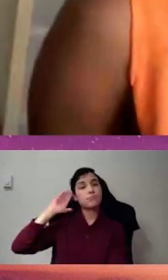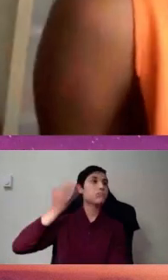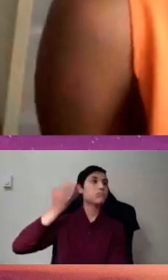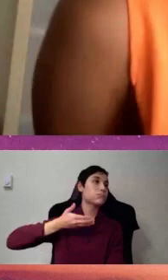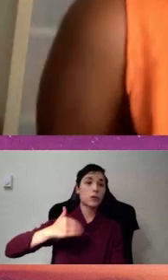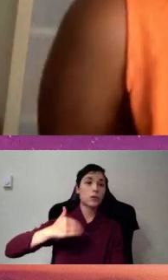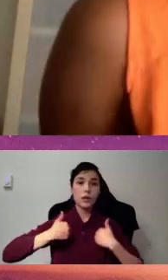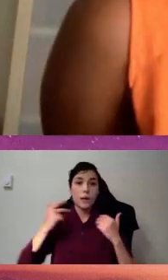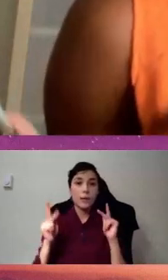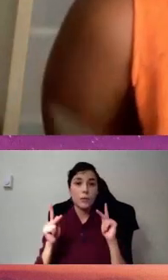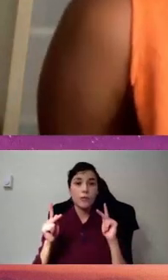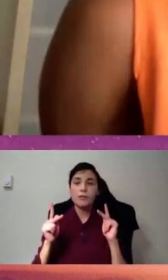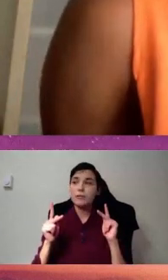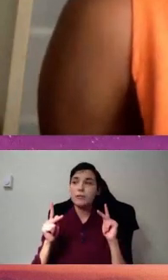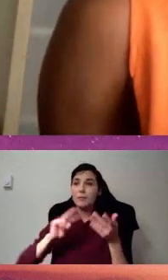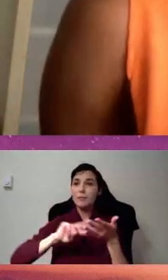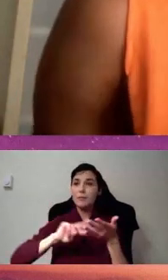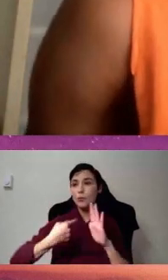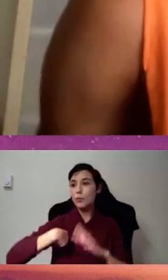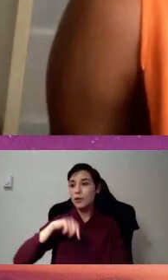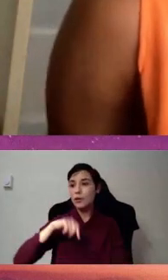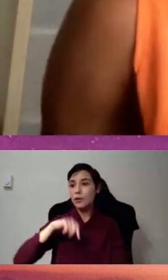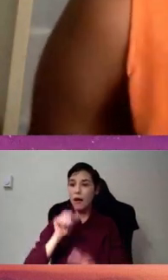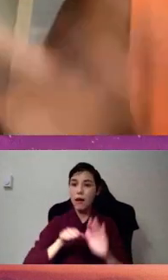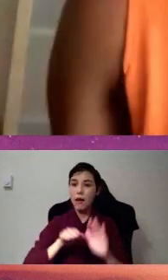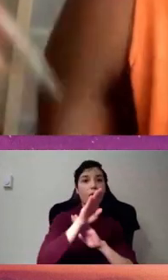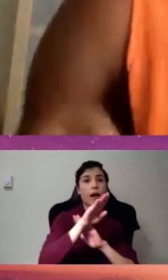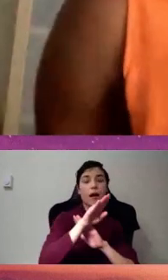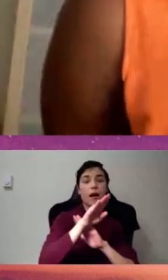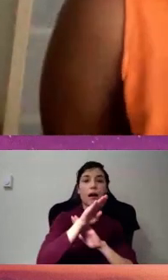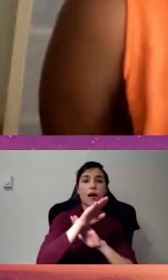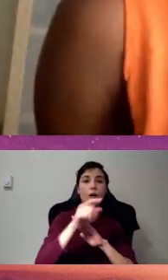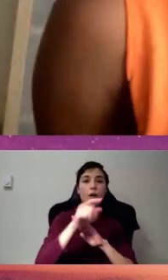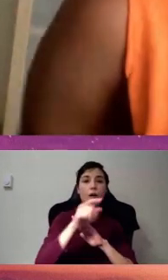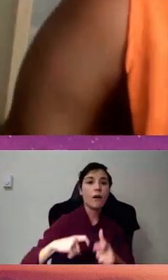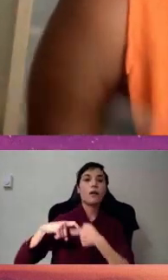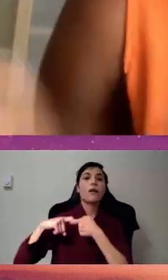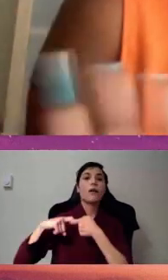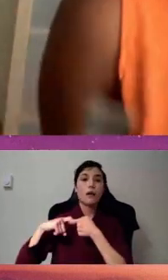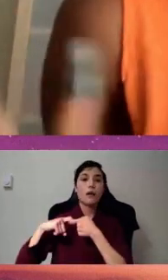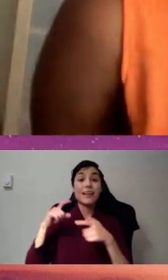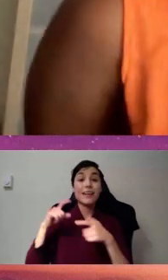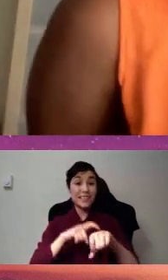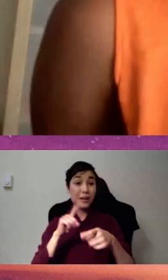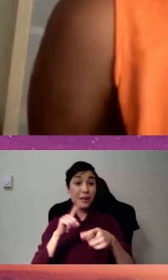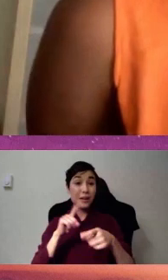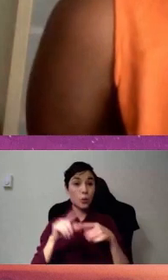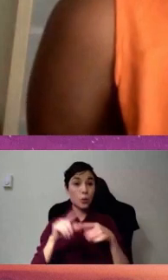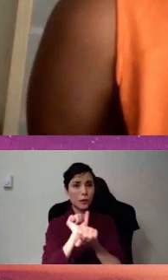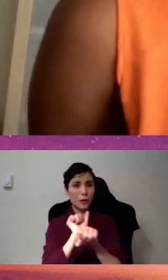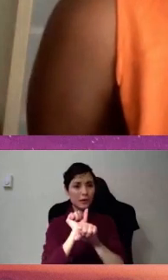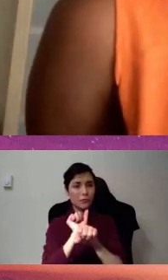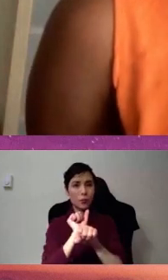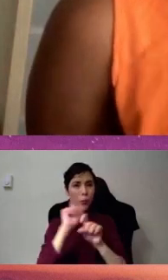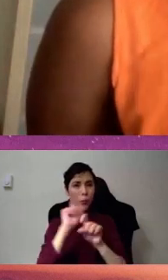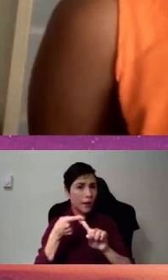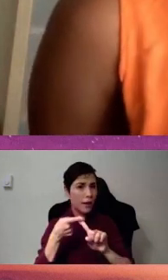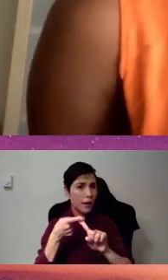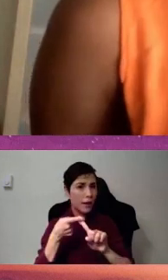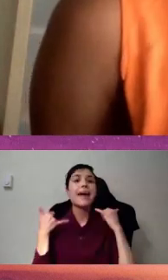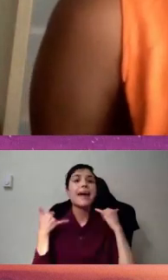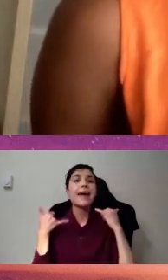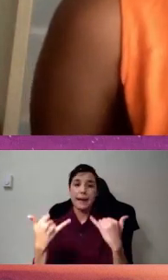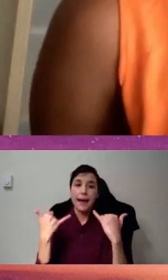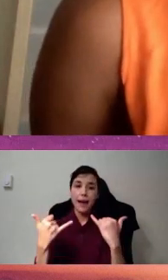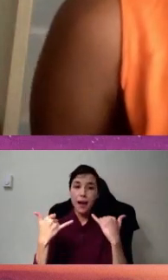not progressing. So they're teaching me that time's a ticking. It's now. Like we cannot be playing around, and so they